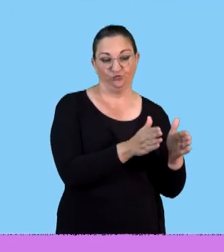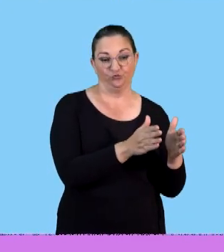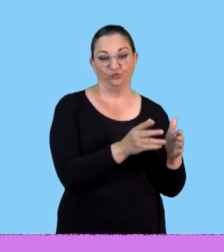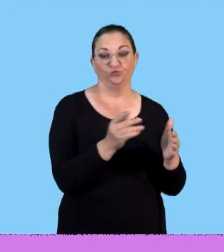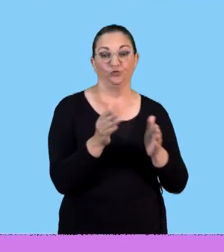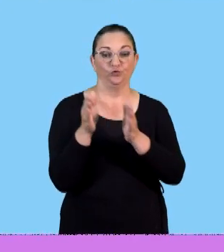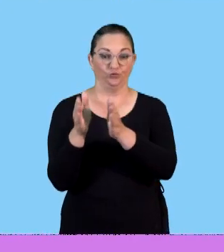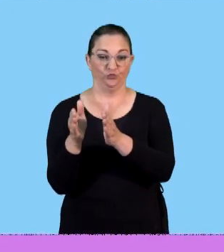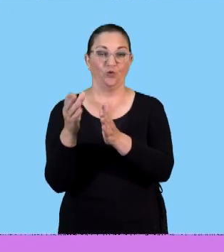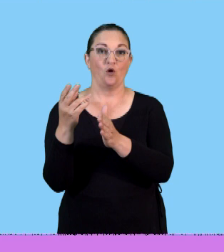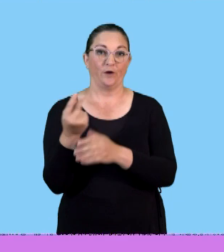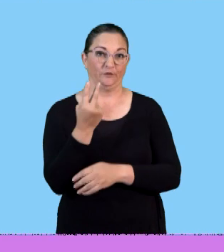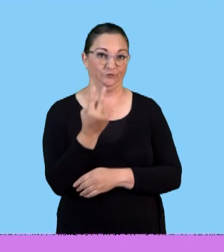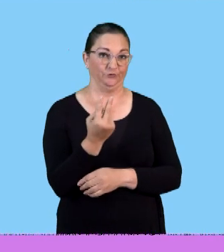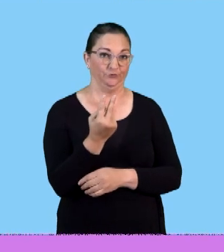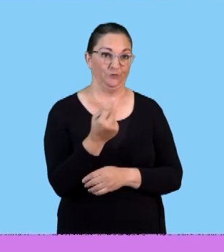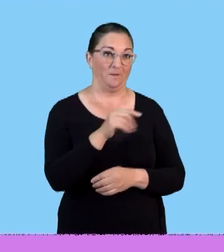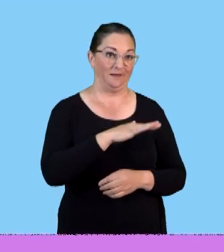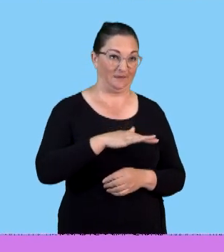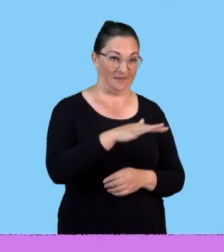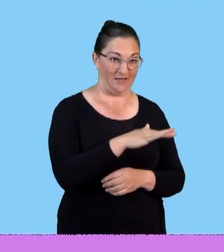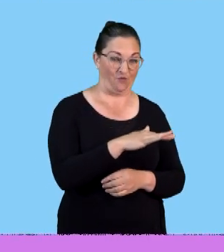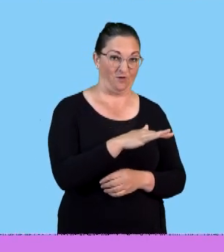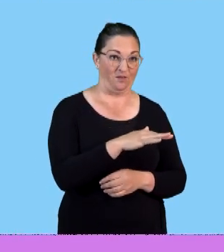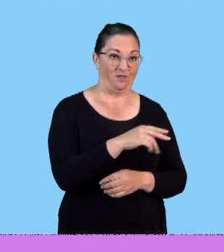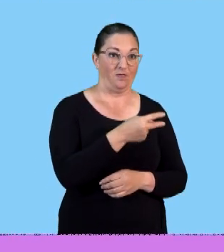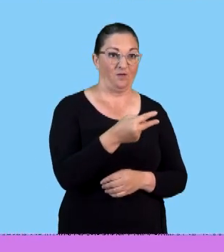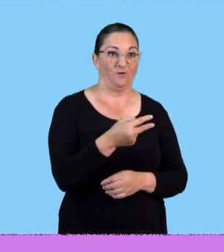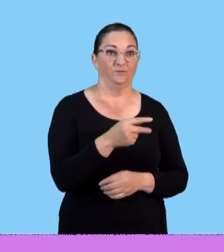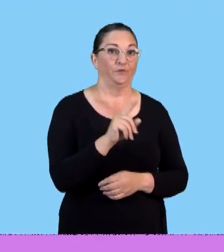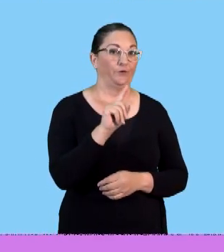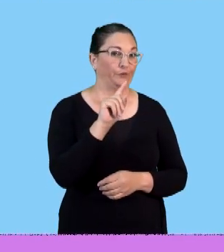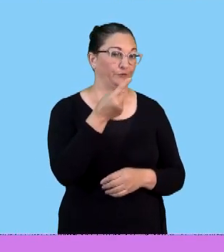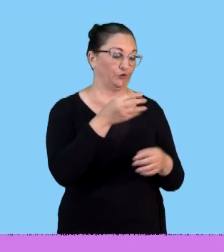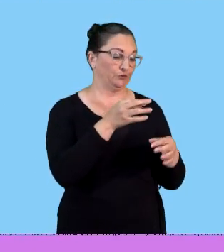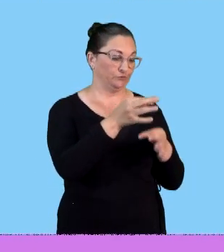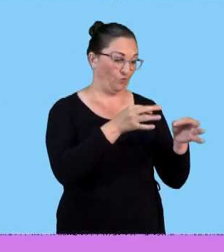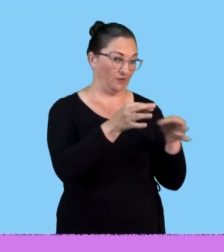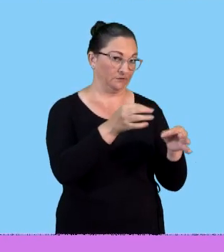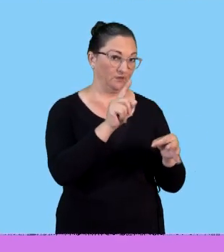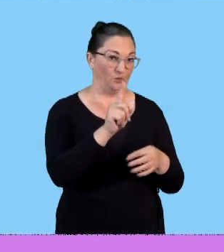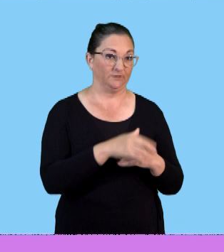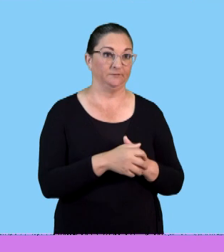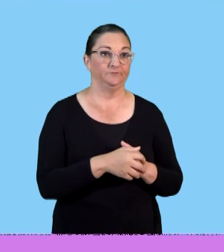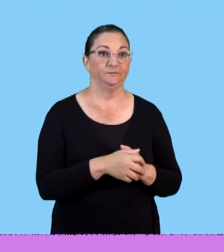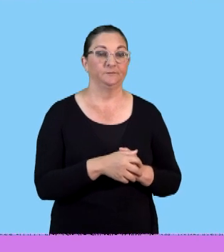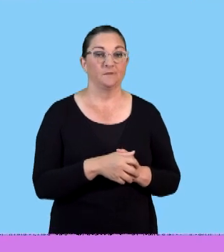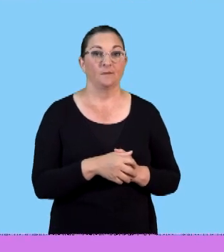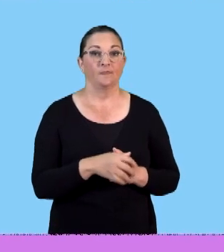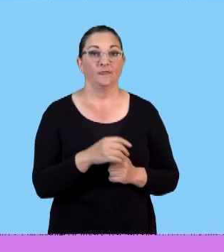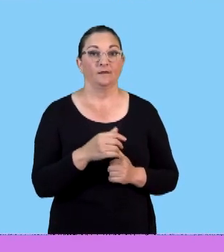first one by indicating area equals. All right, let me just substitute in the first formula here.